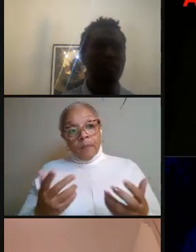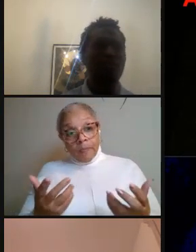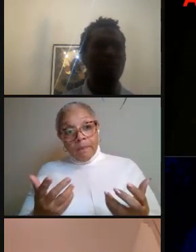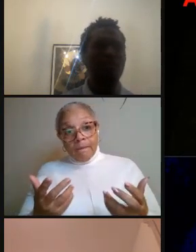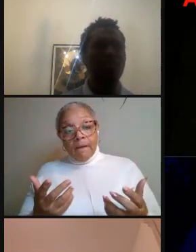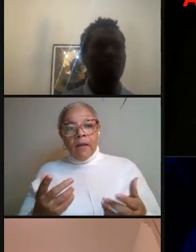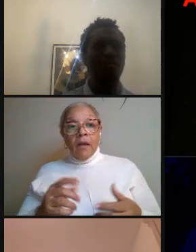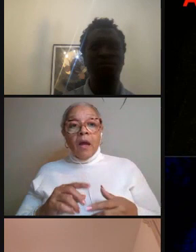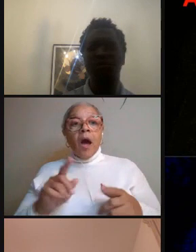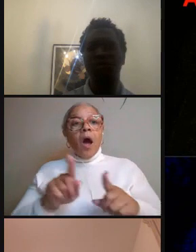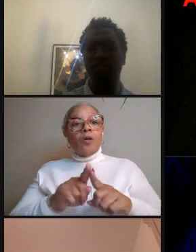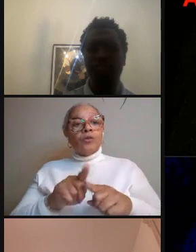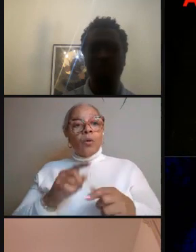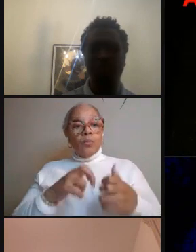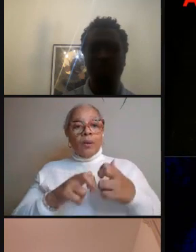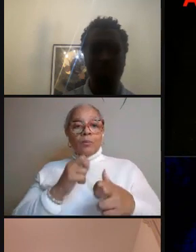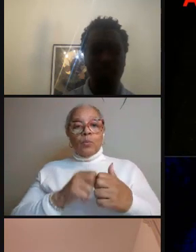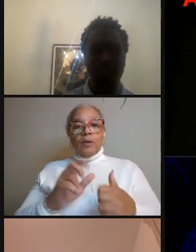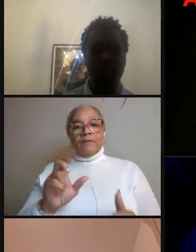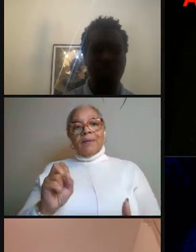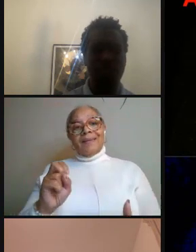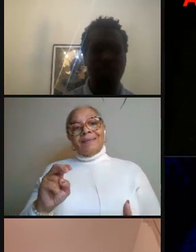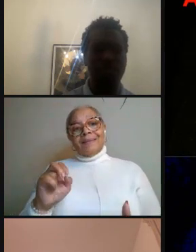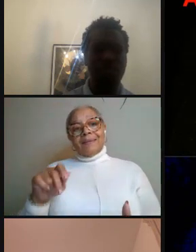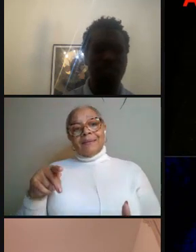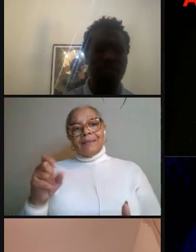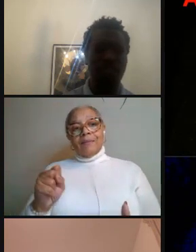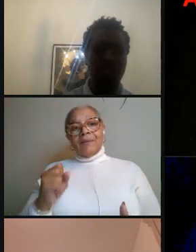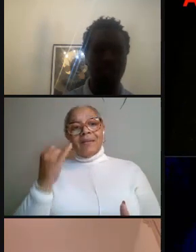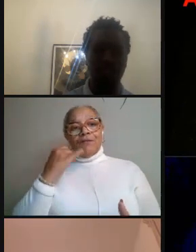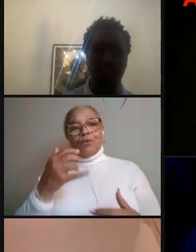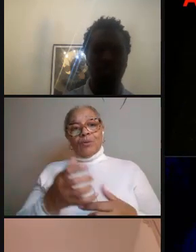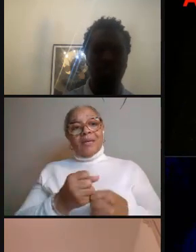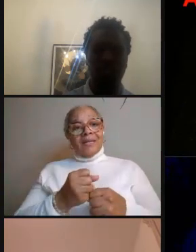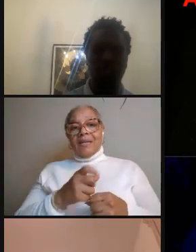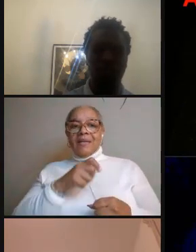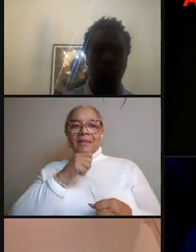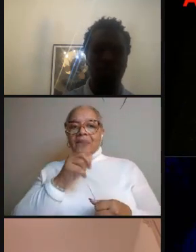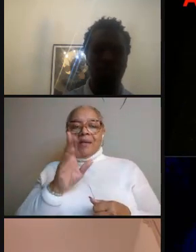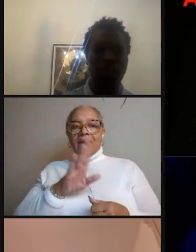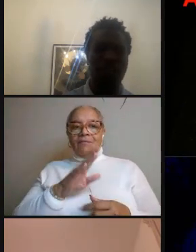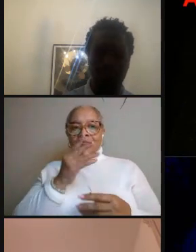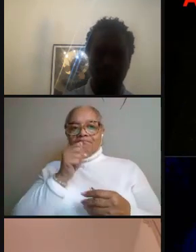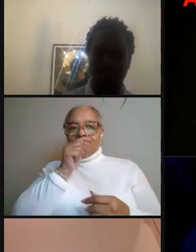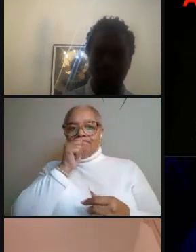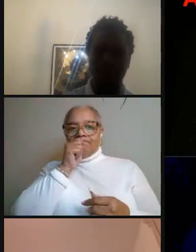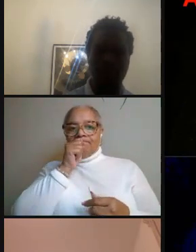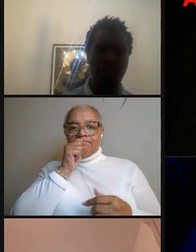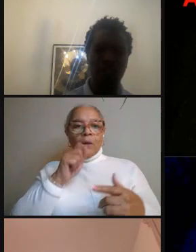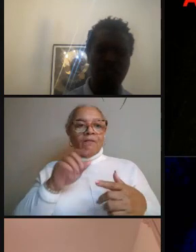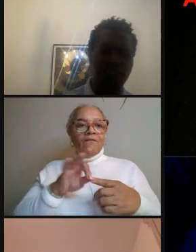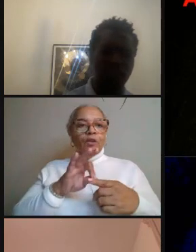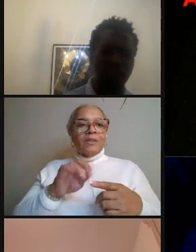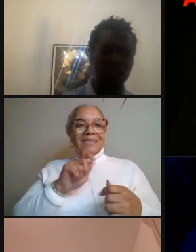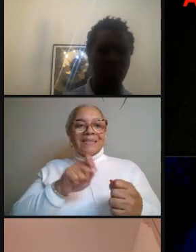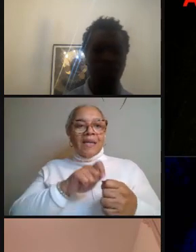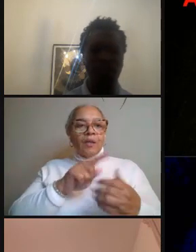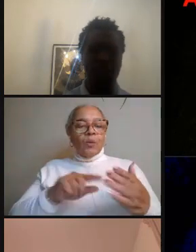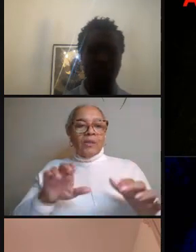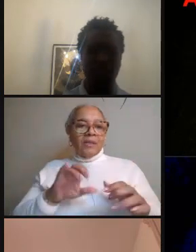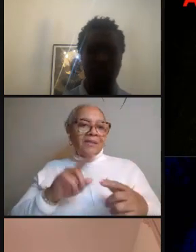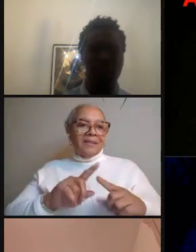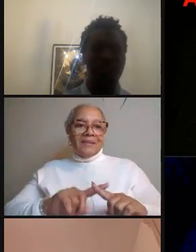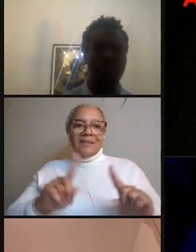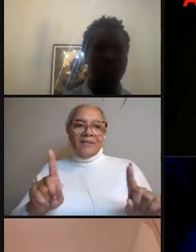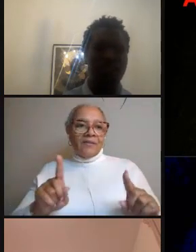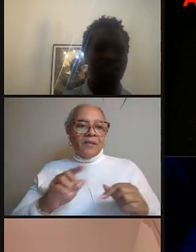with SNPs is that even if you get it, sometimes it doesn't actually tell you functionally what it does. Is it a protective SNP, or is